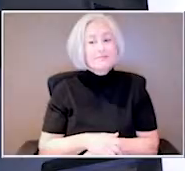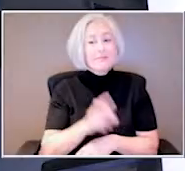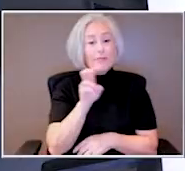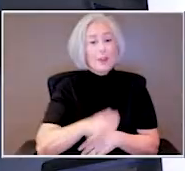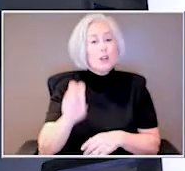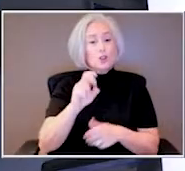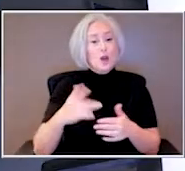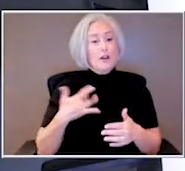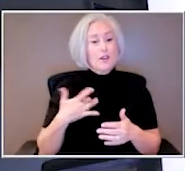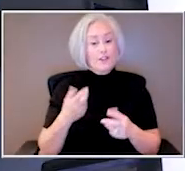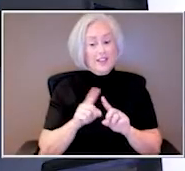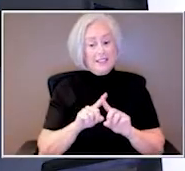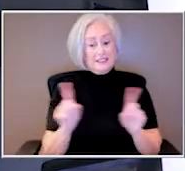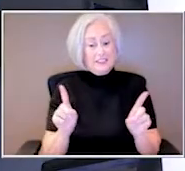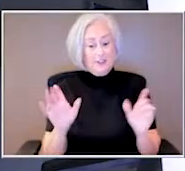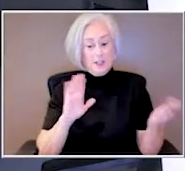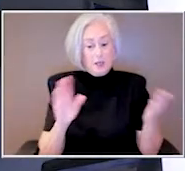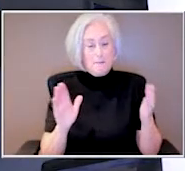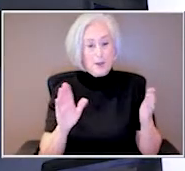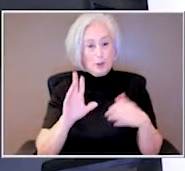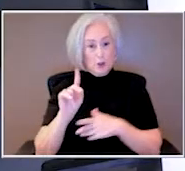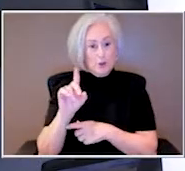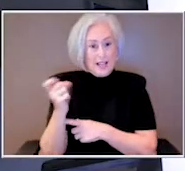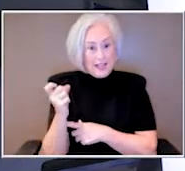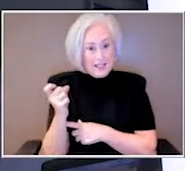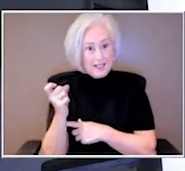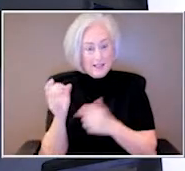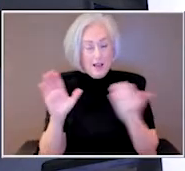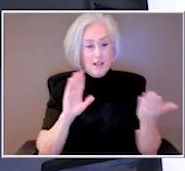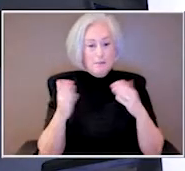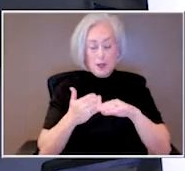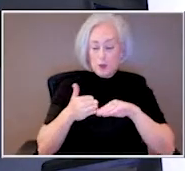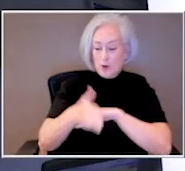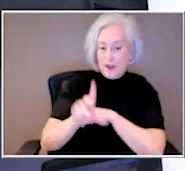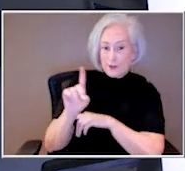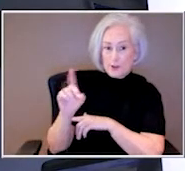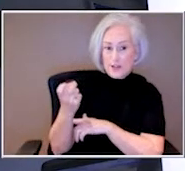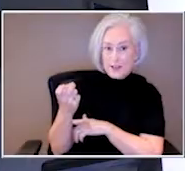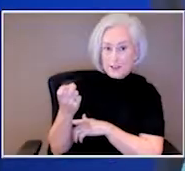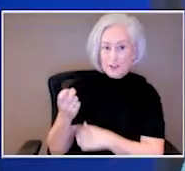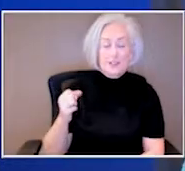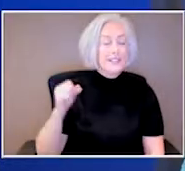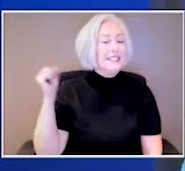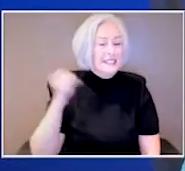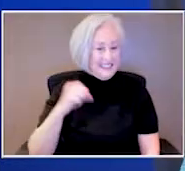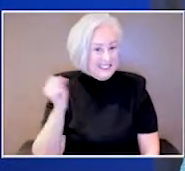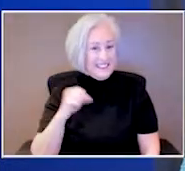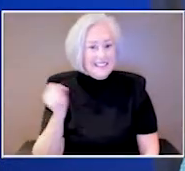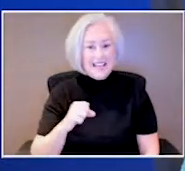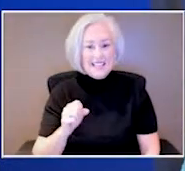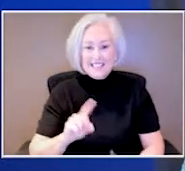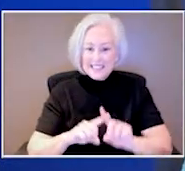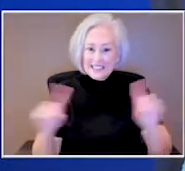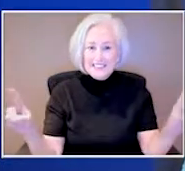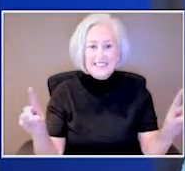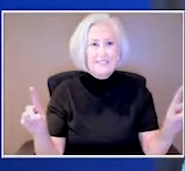before diagnosis and post-diagnosis? Yes, there's a whole different level of gratitude